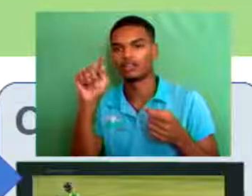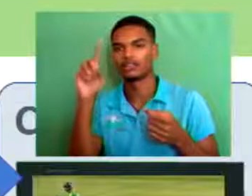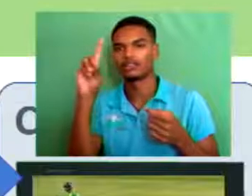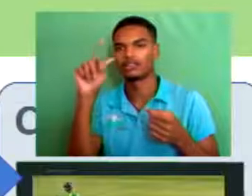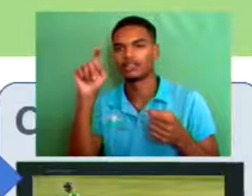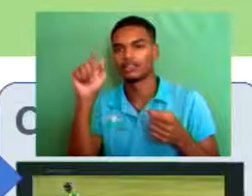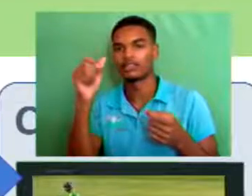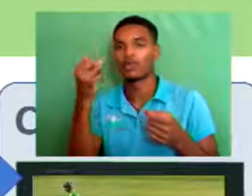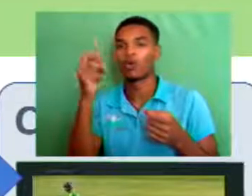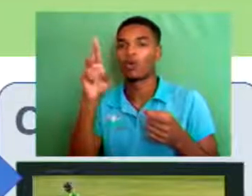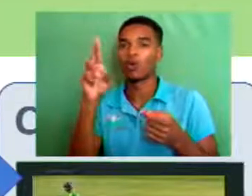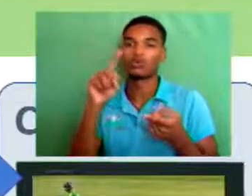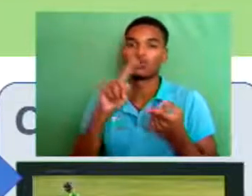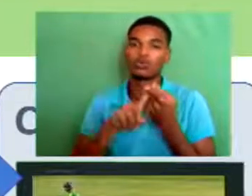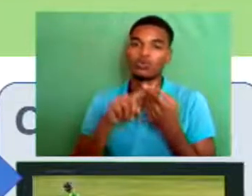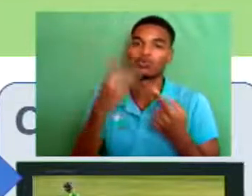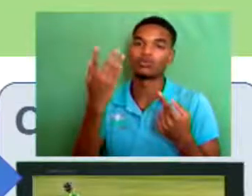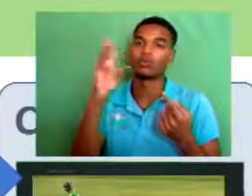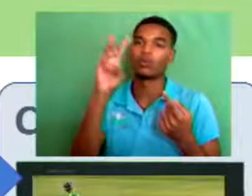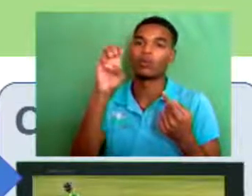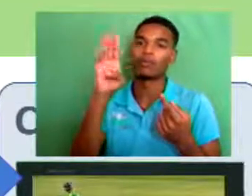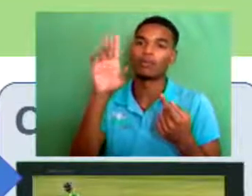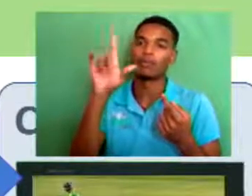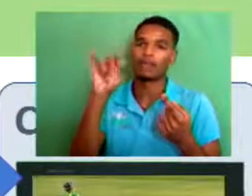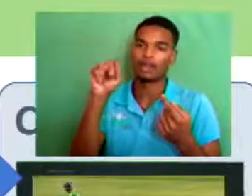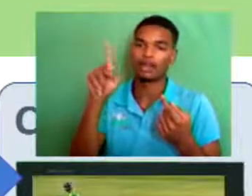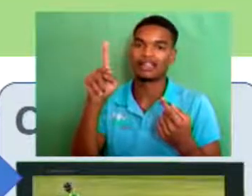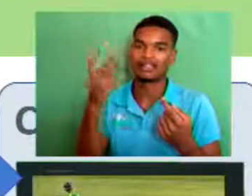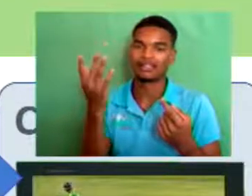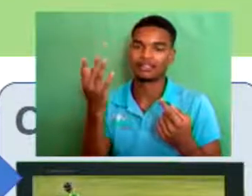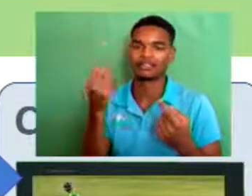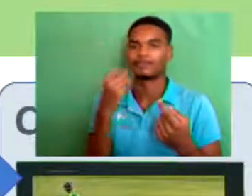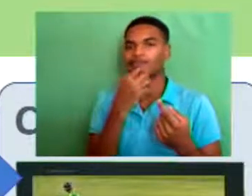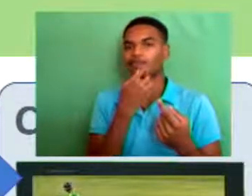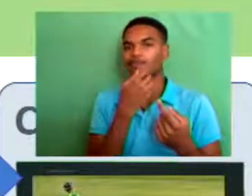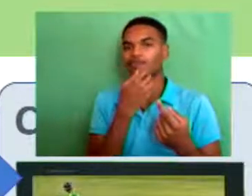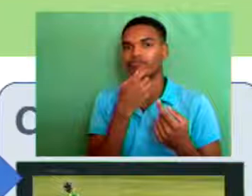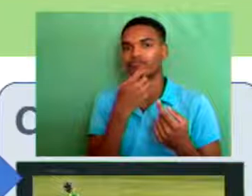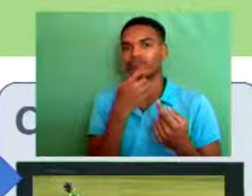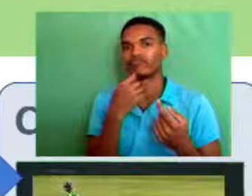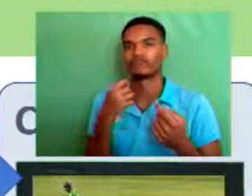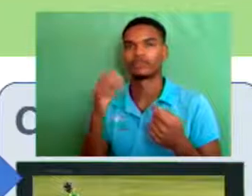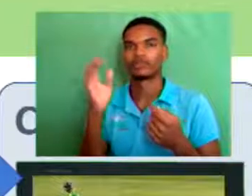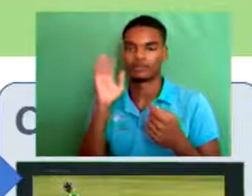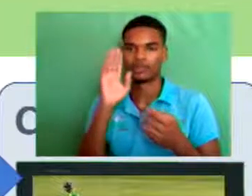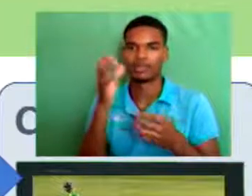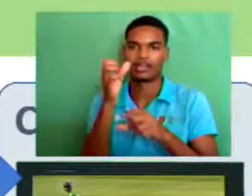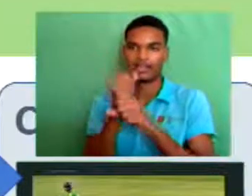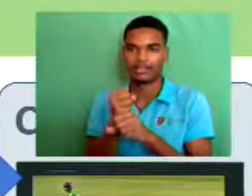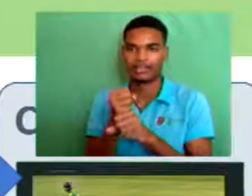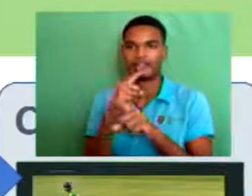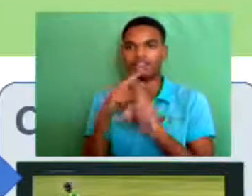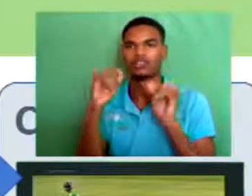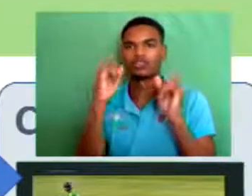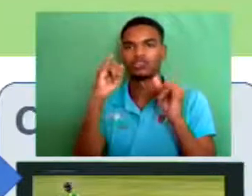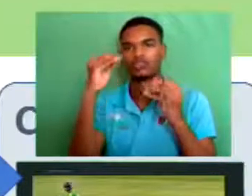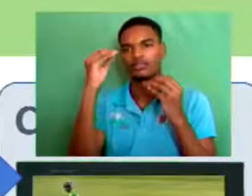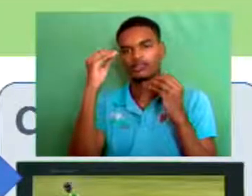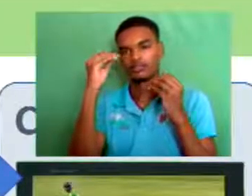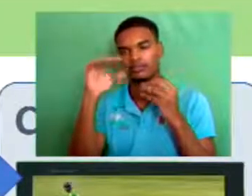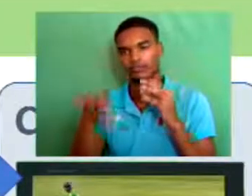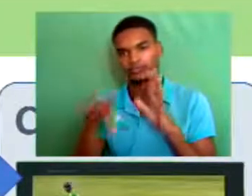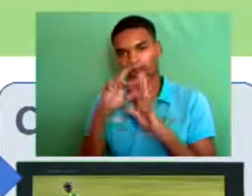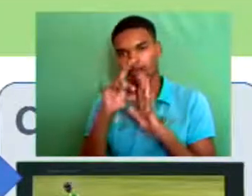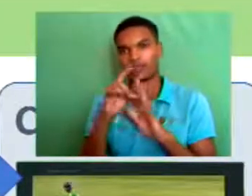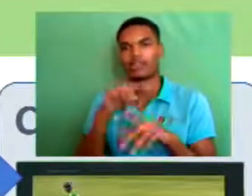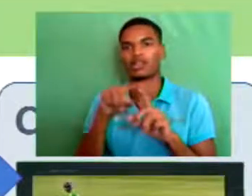links, third-party web links that the receiver app will be instructed to pick up. Encoded over the air, I'll